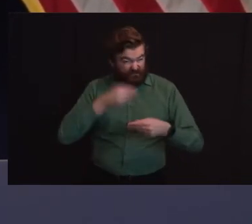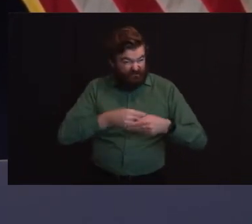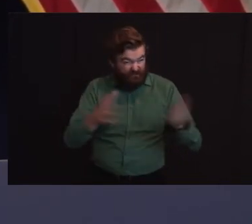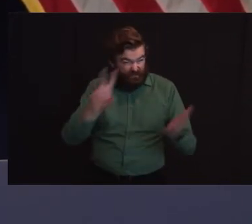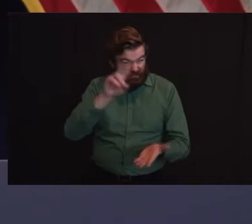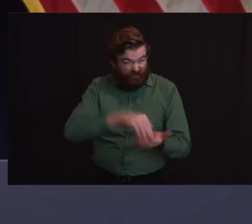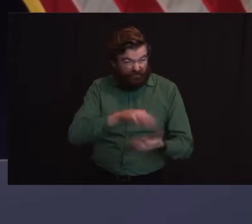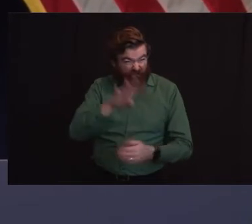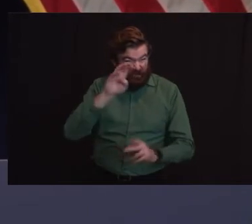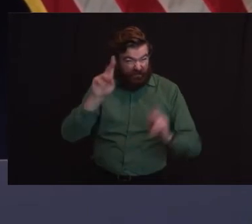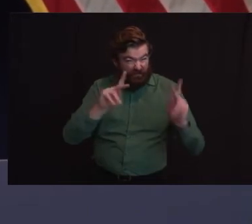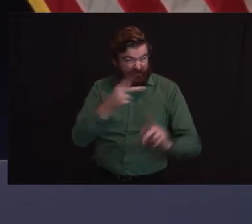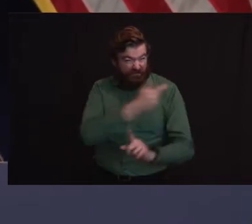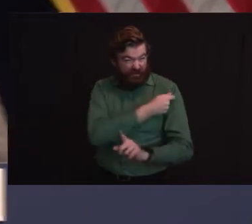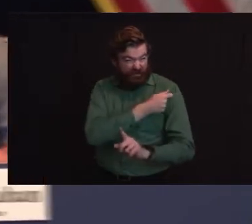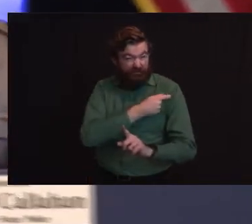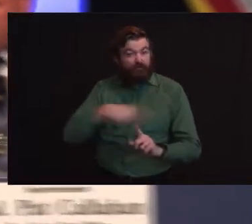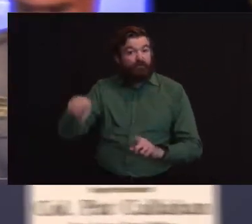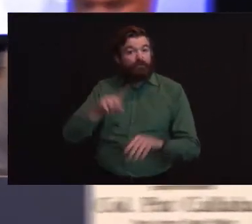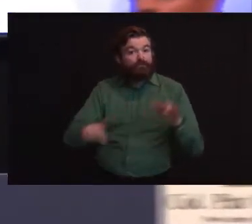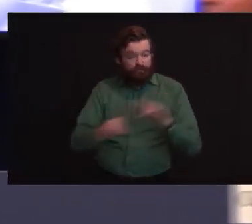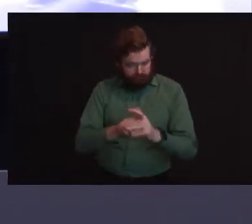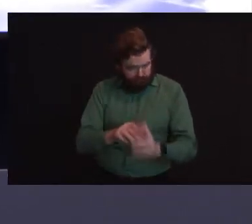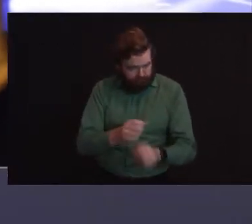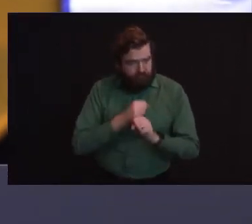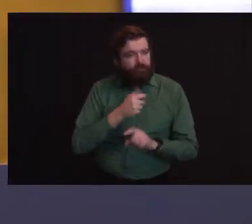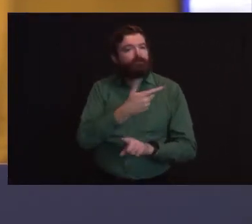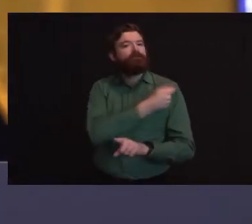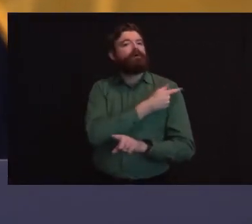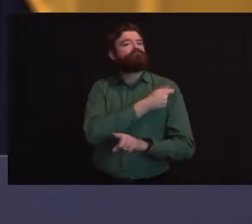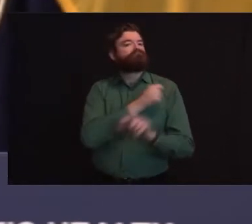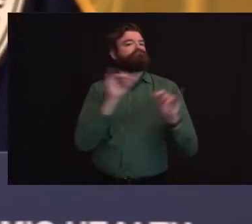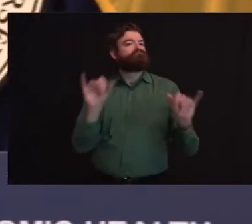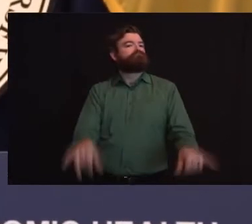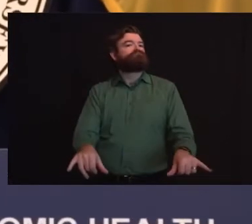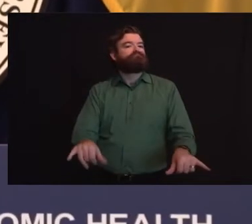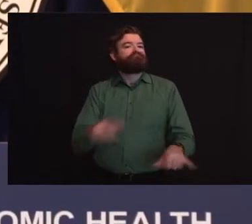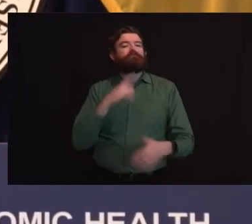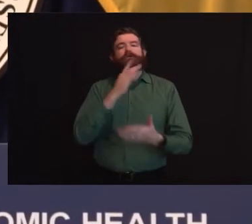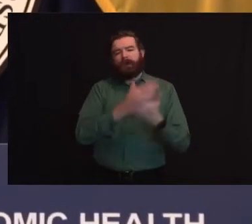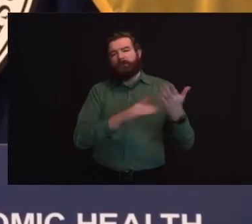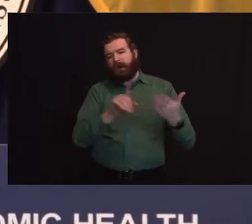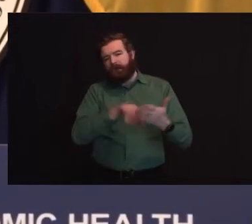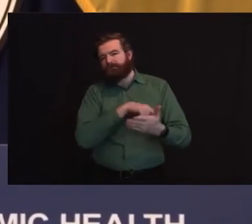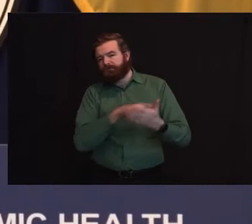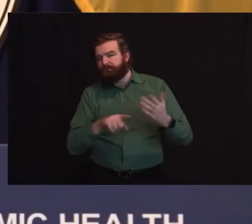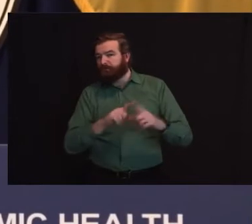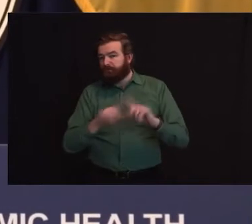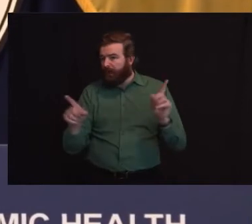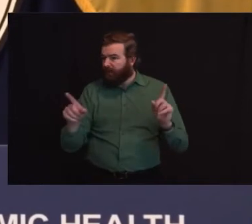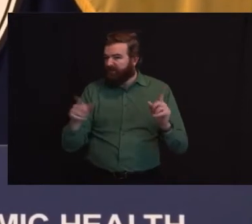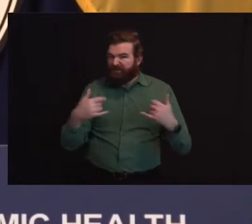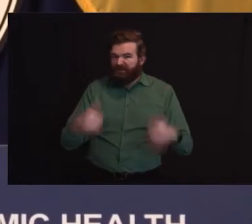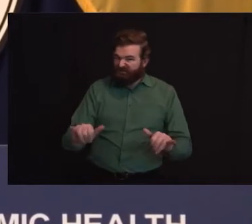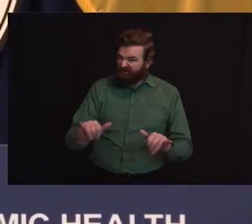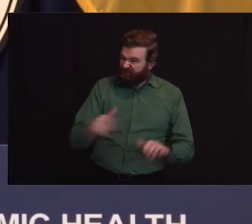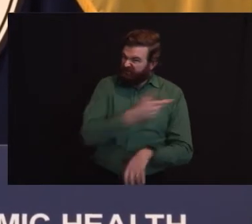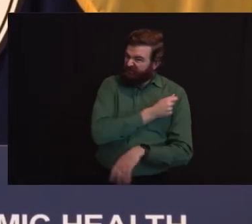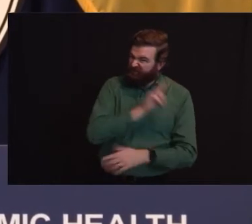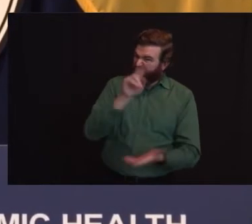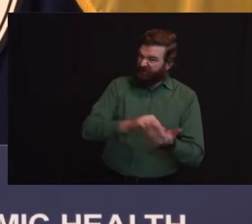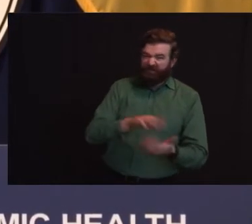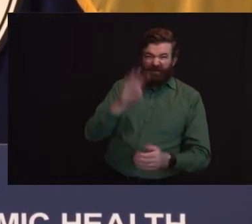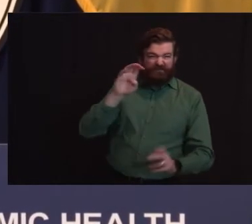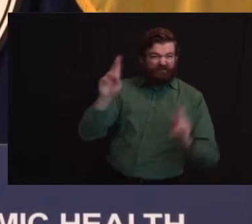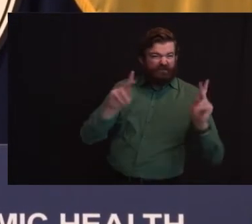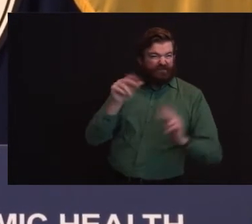were taken care of. Amen. I'm glad you said it. David said it earlier. They did a heck of a job under the circumstances.